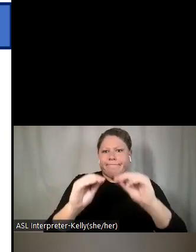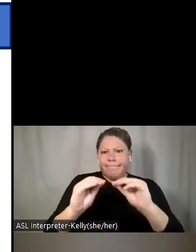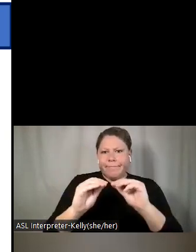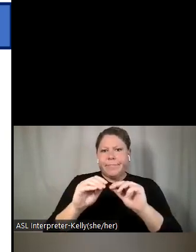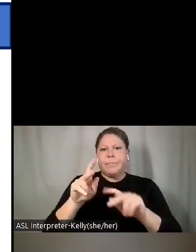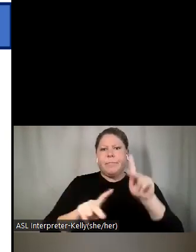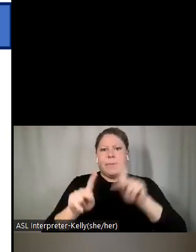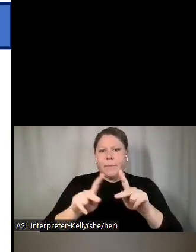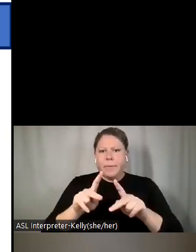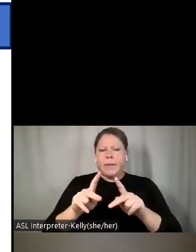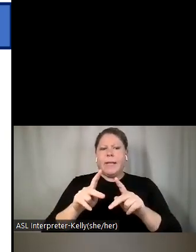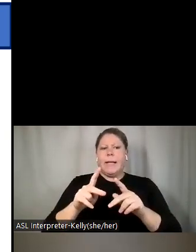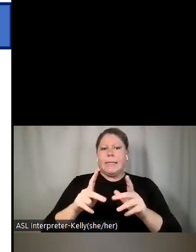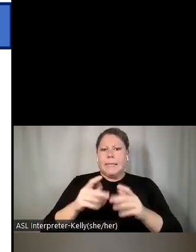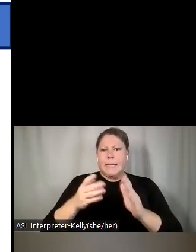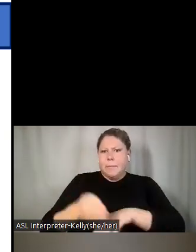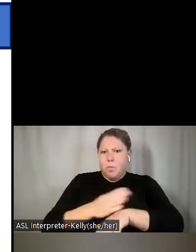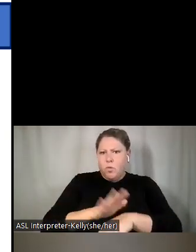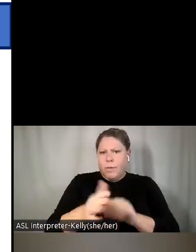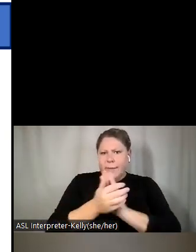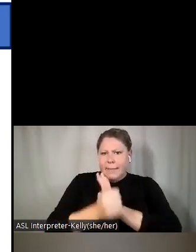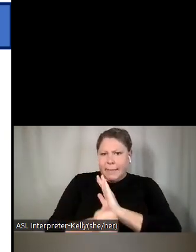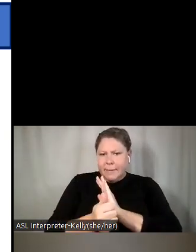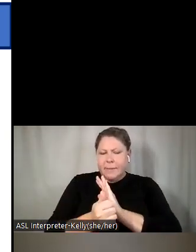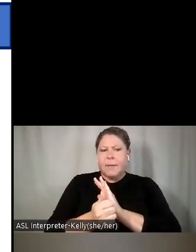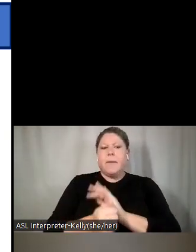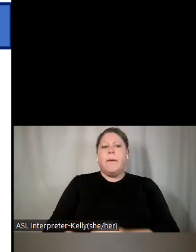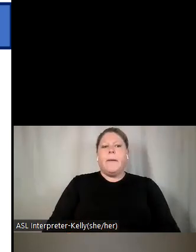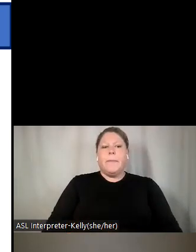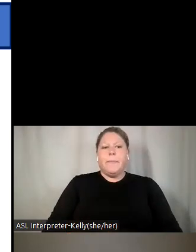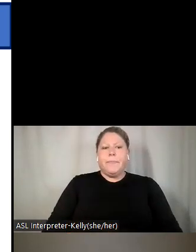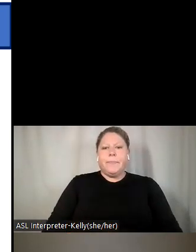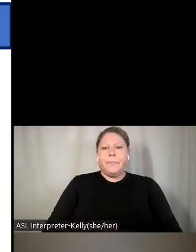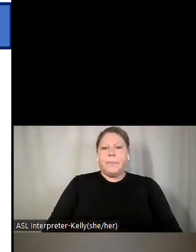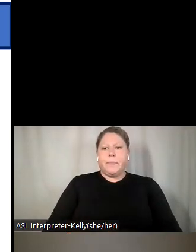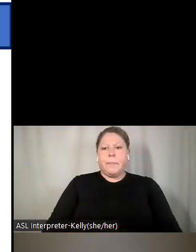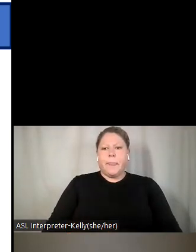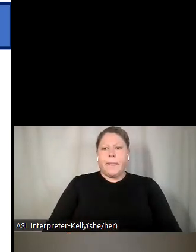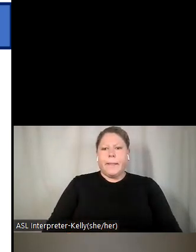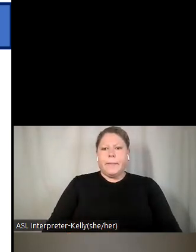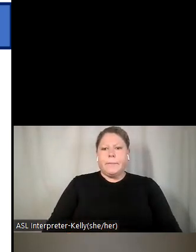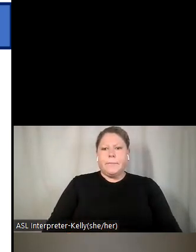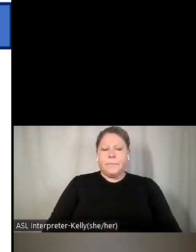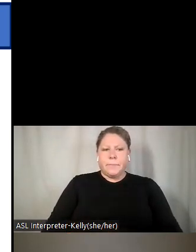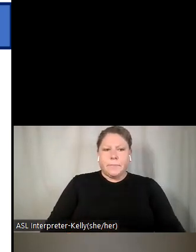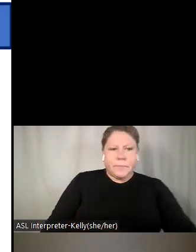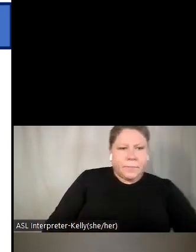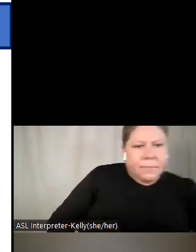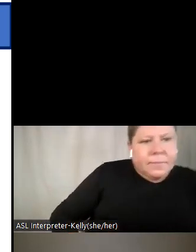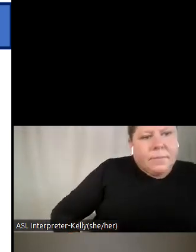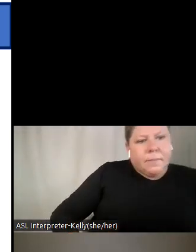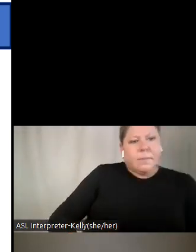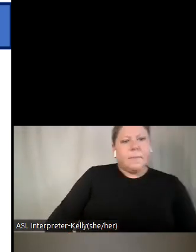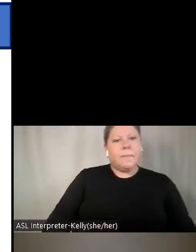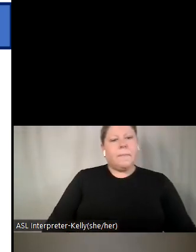capacity to support lean improvement. I'm going to discuss a few more here. So in public